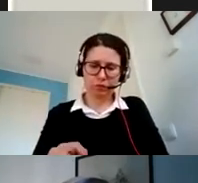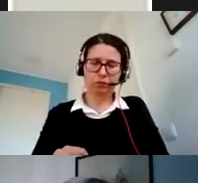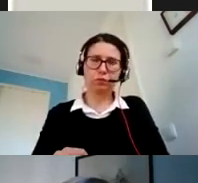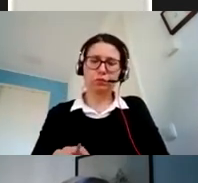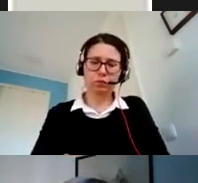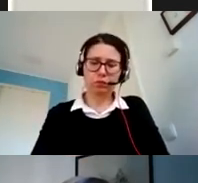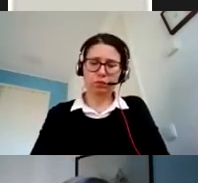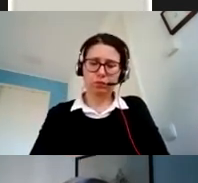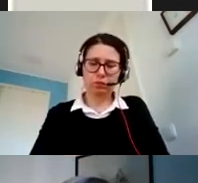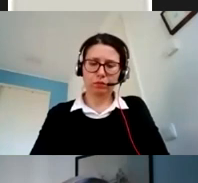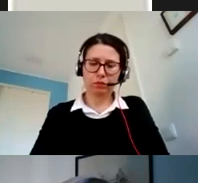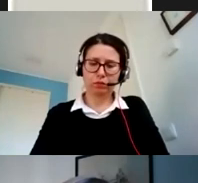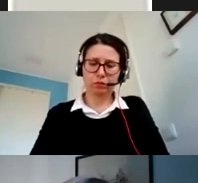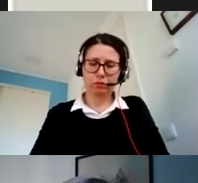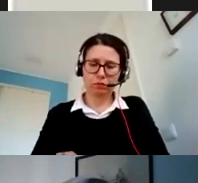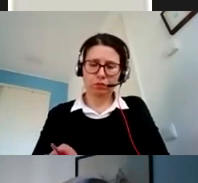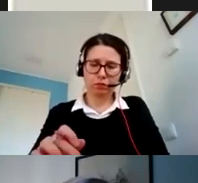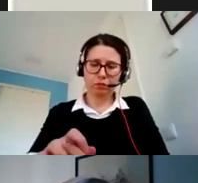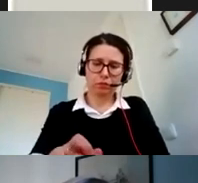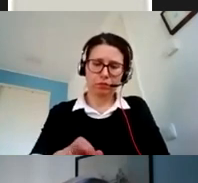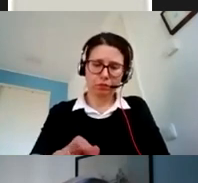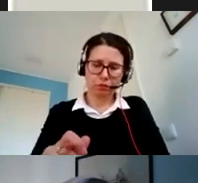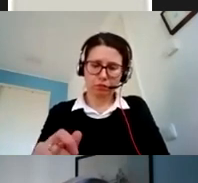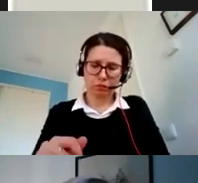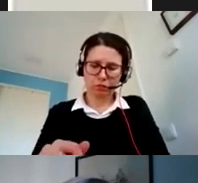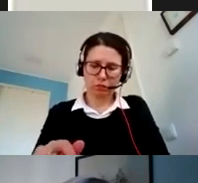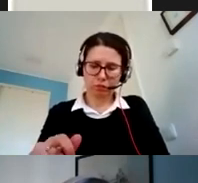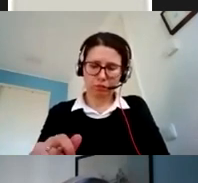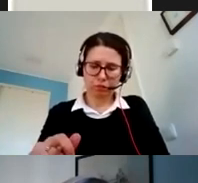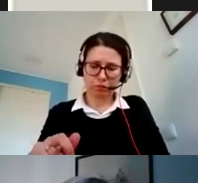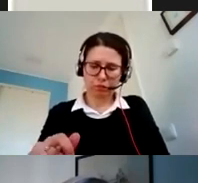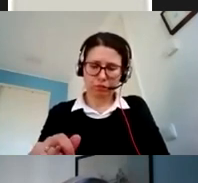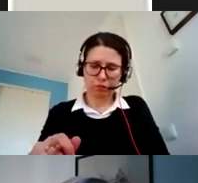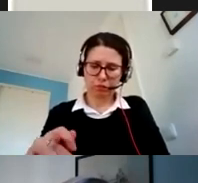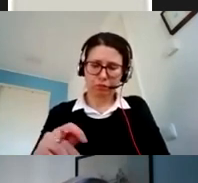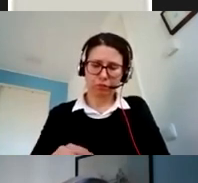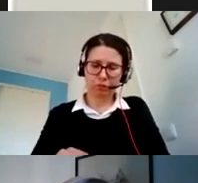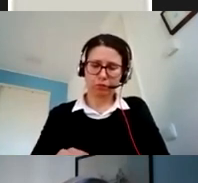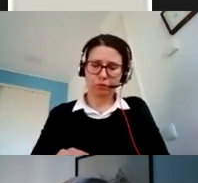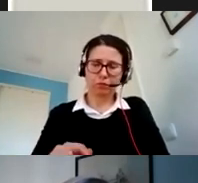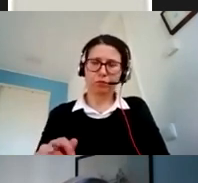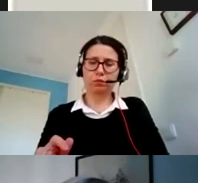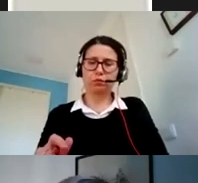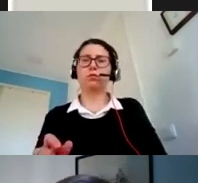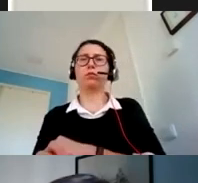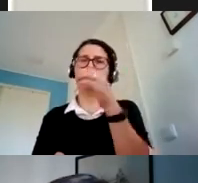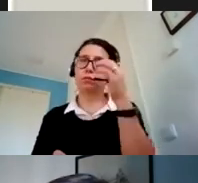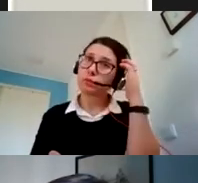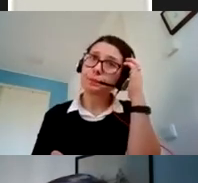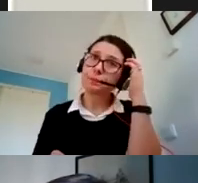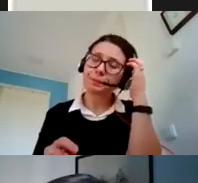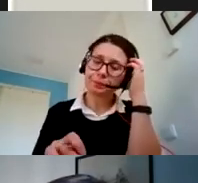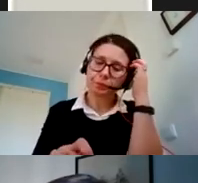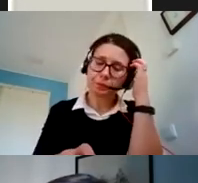was more or less clear from this point of view. So which other kind of solution